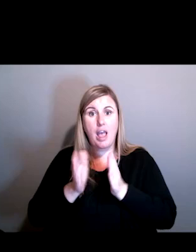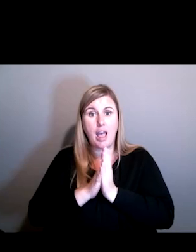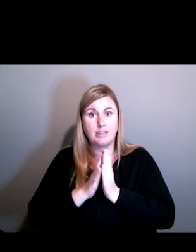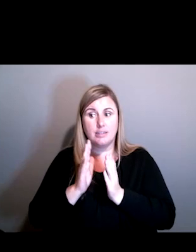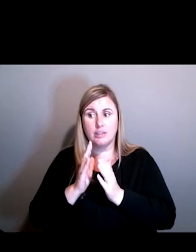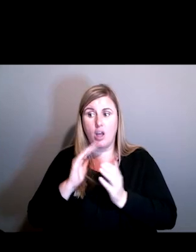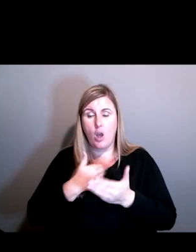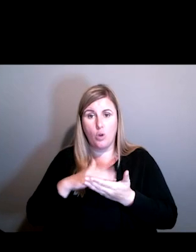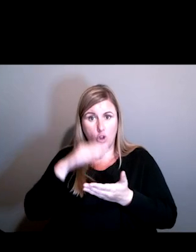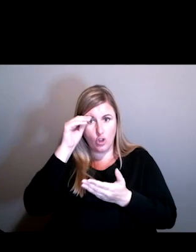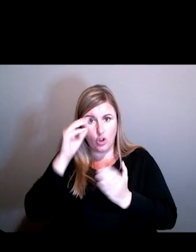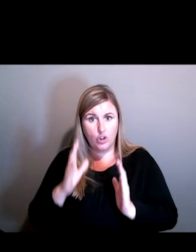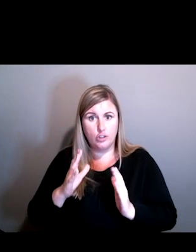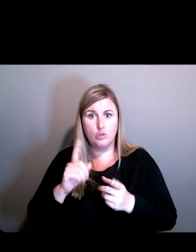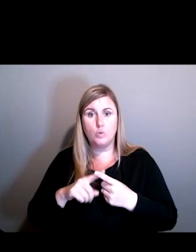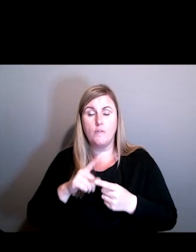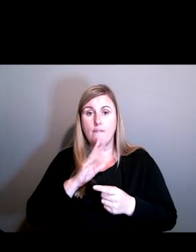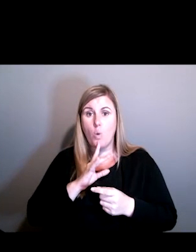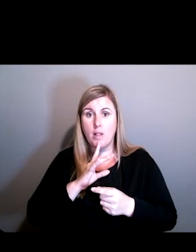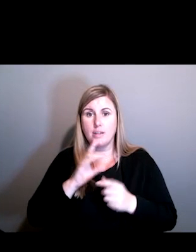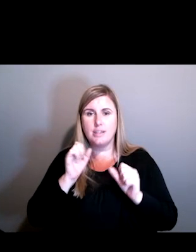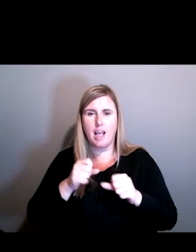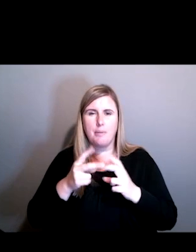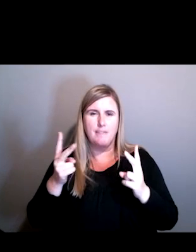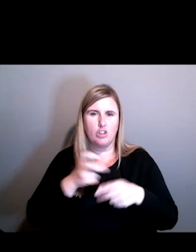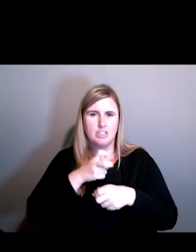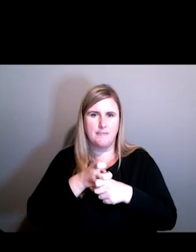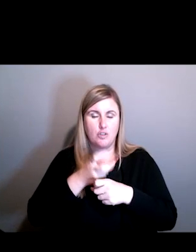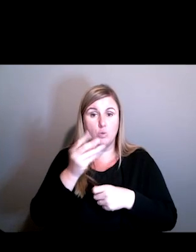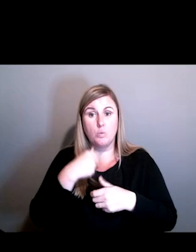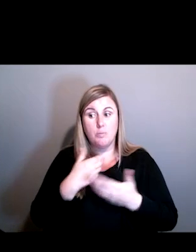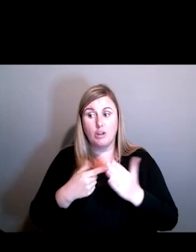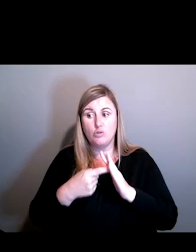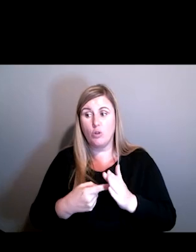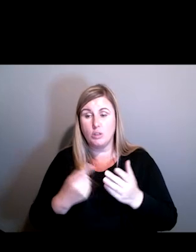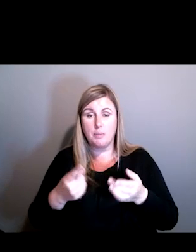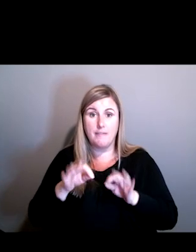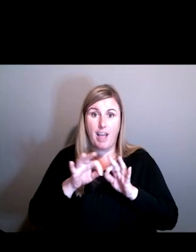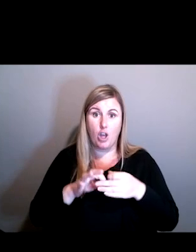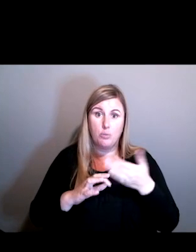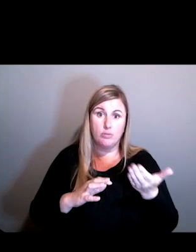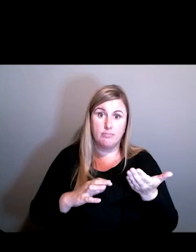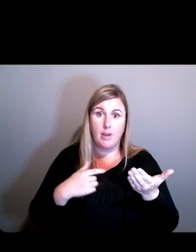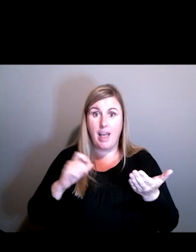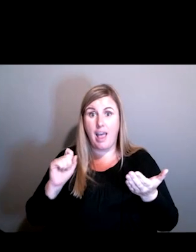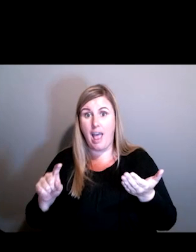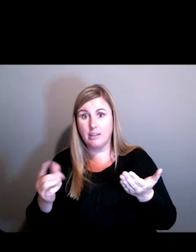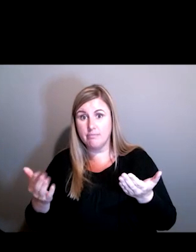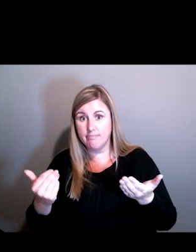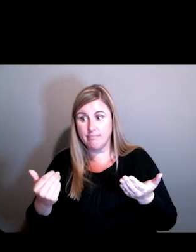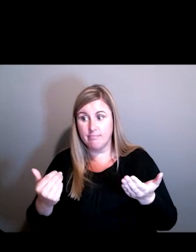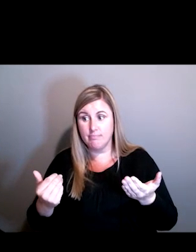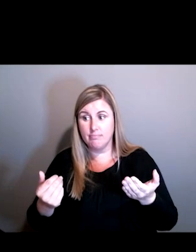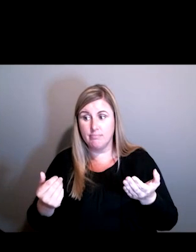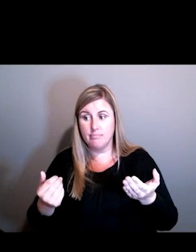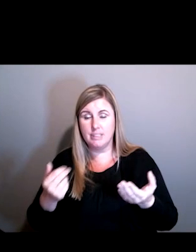asking our learners to vocalize can be very difficult. So we might show something valuable as we're asking them to